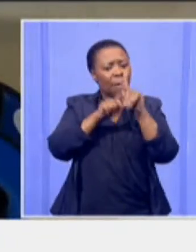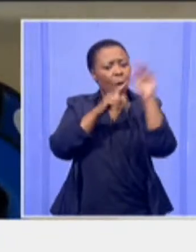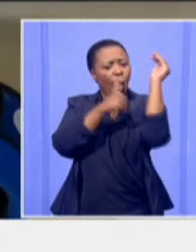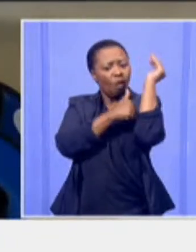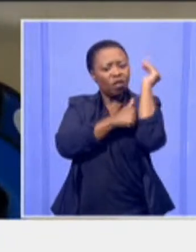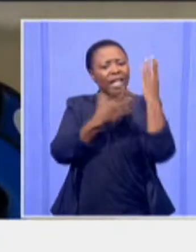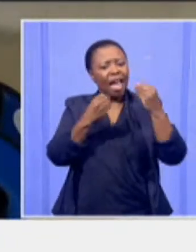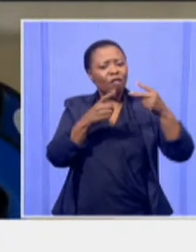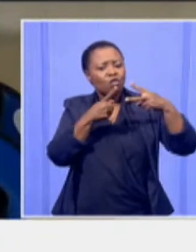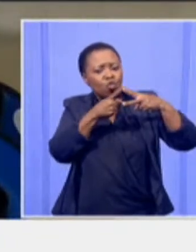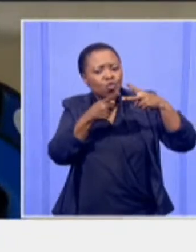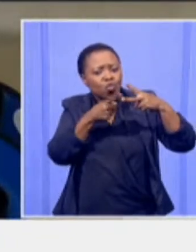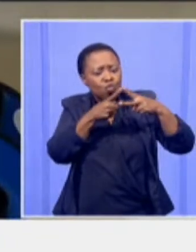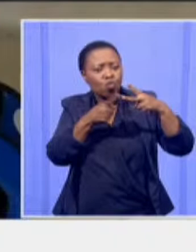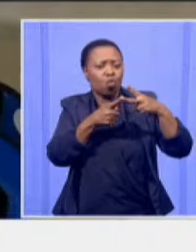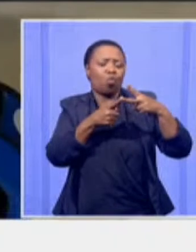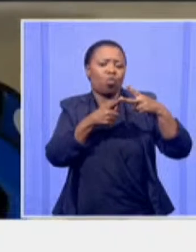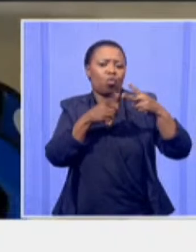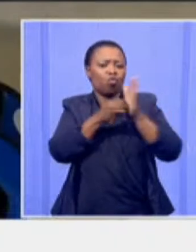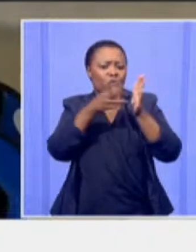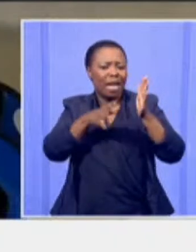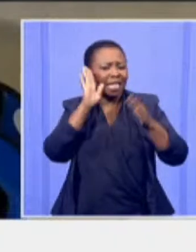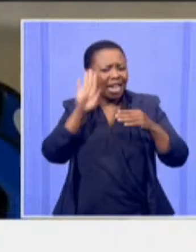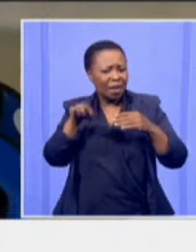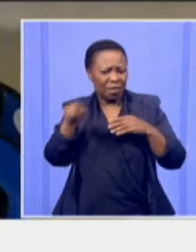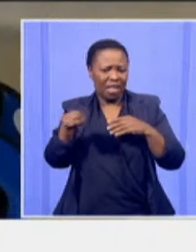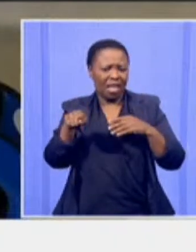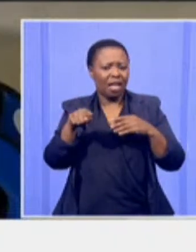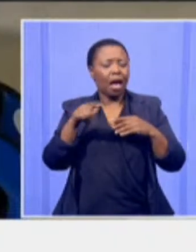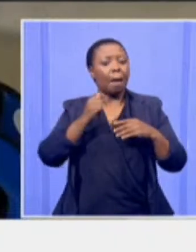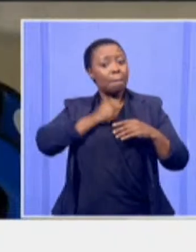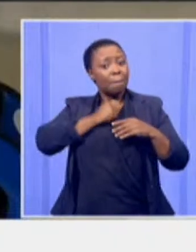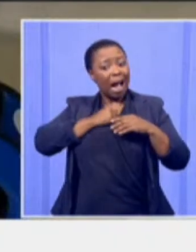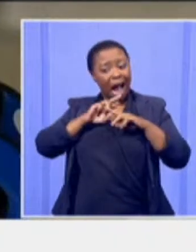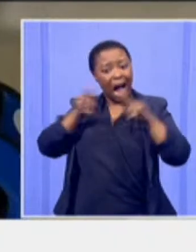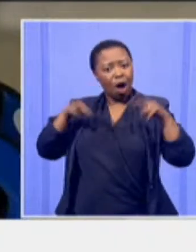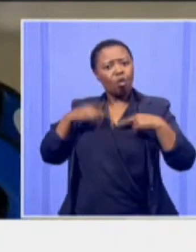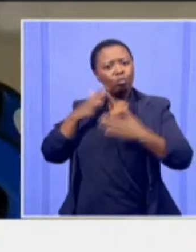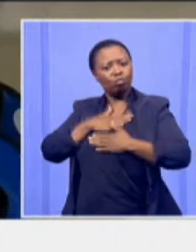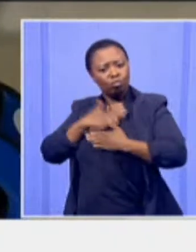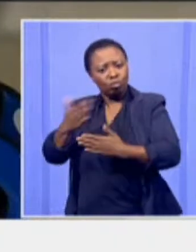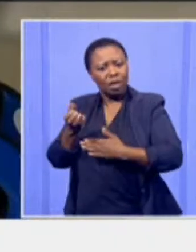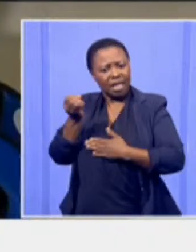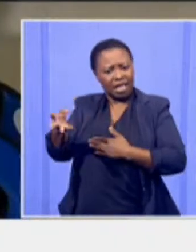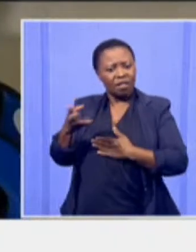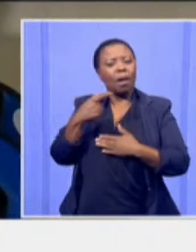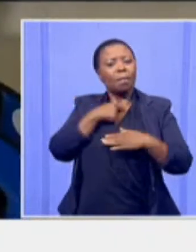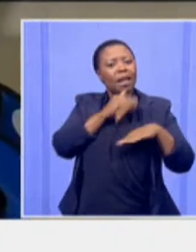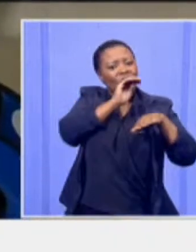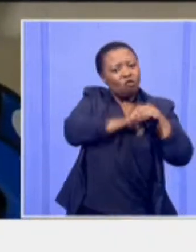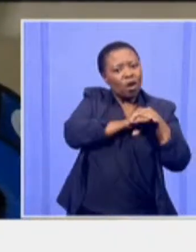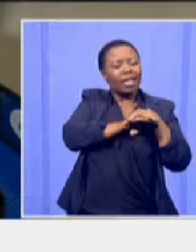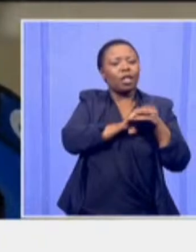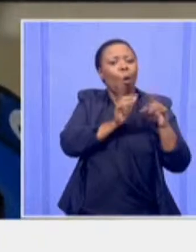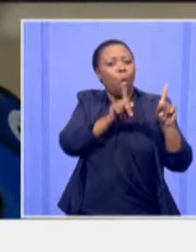2 students who are sleeping there. I have sacrificed my room for a student. I sleep with a friend.